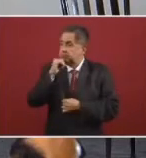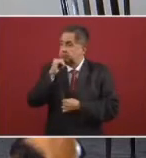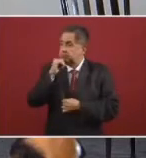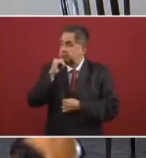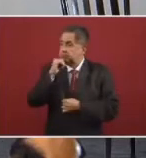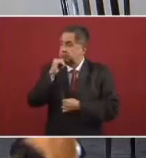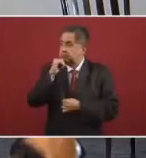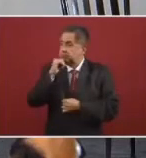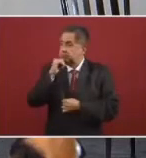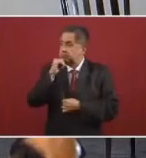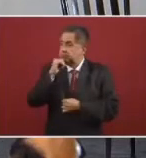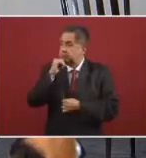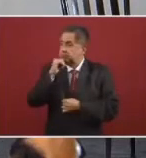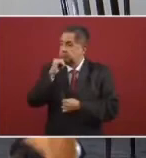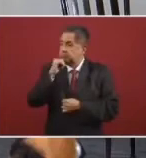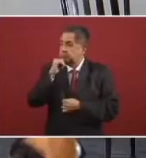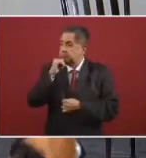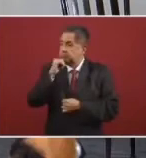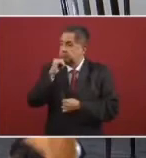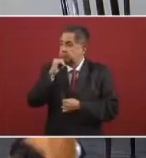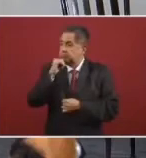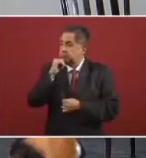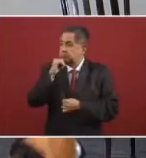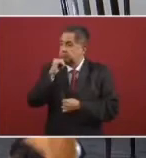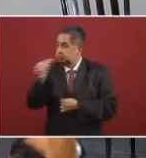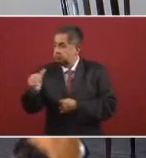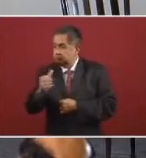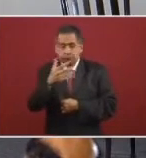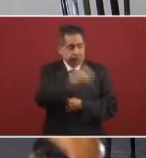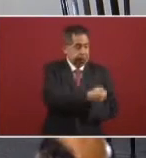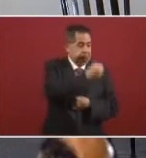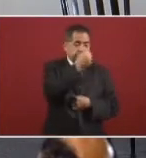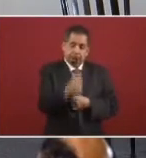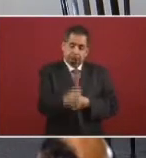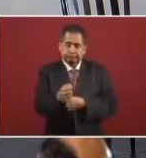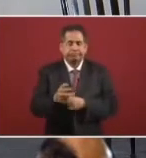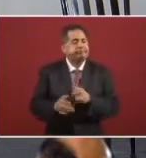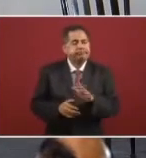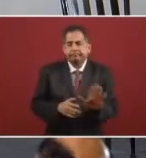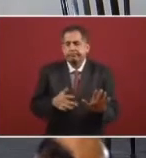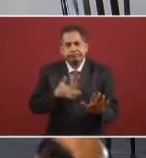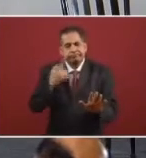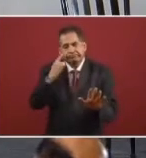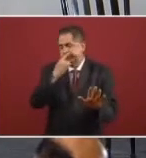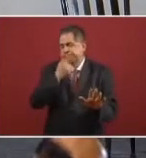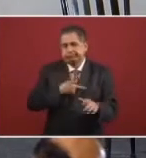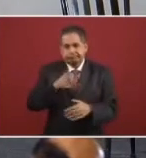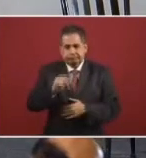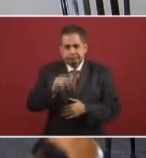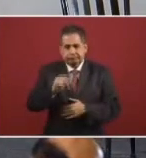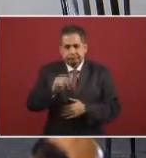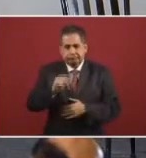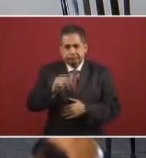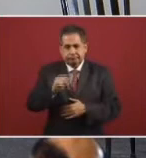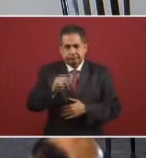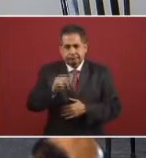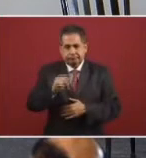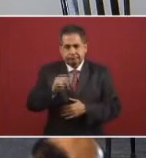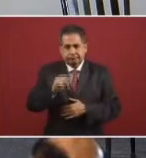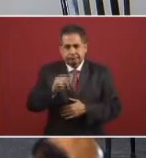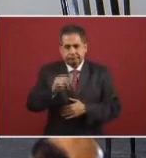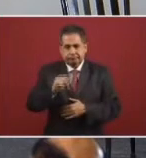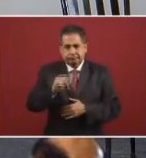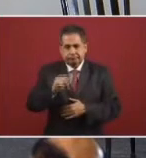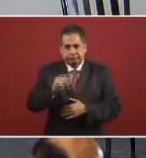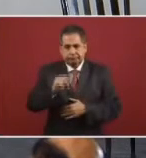electoral process that is legitimate. Esta es la postura de México... And this is the